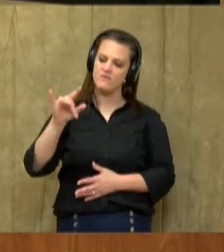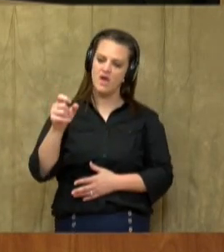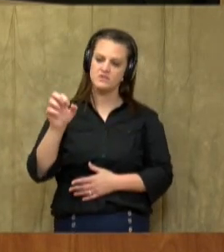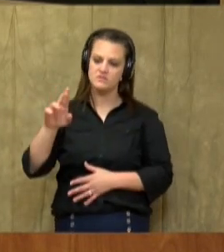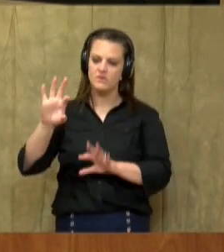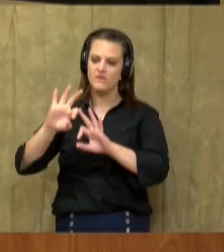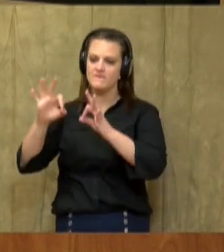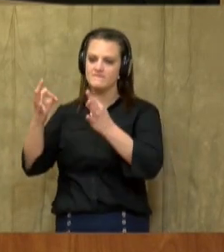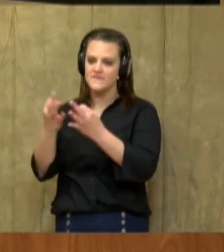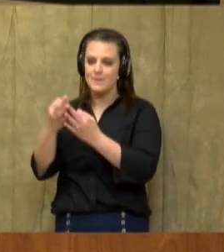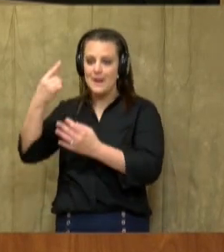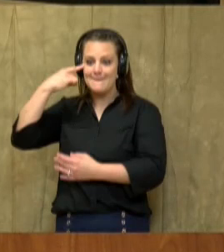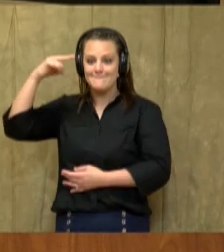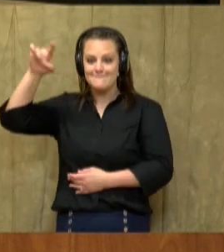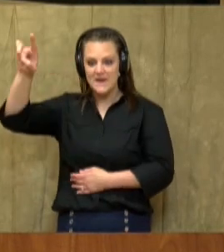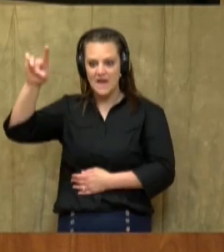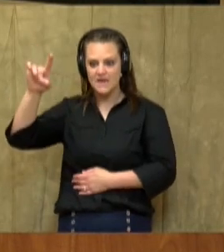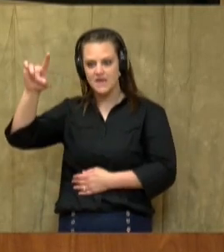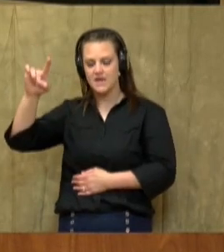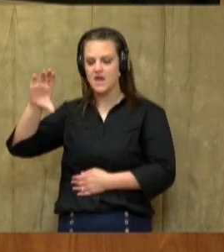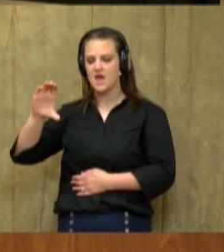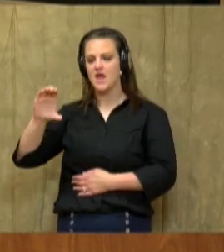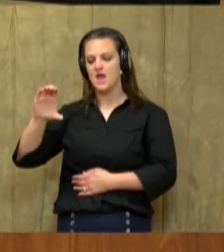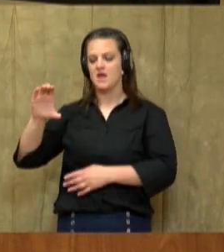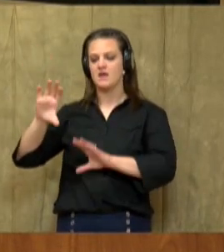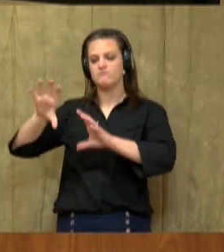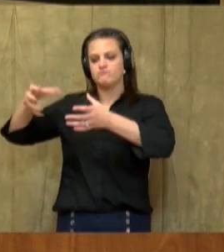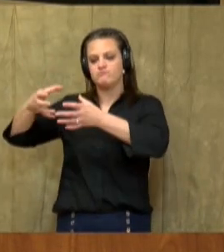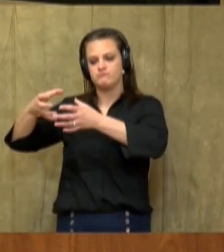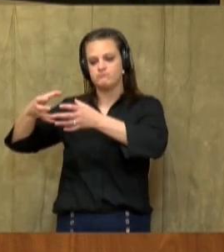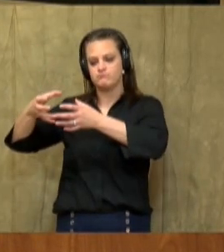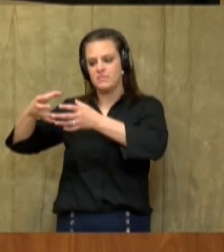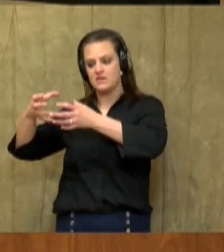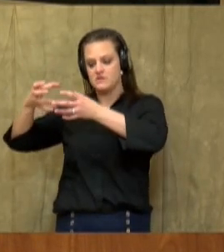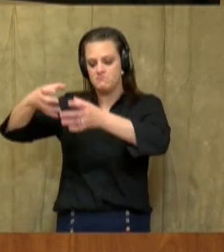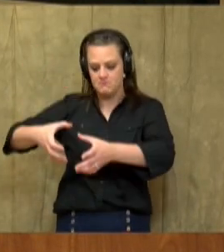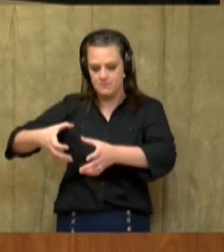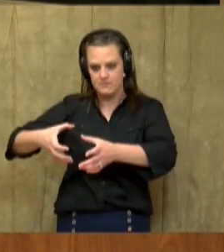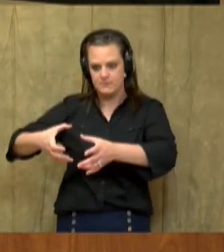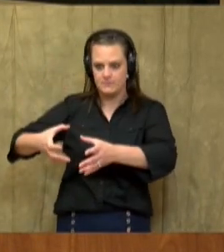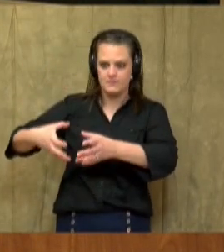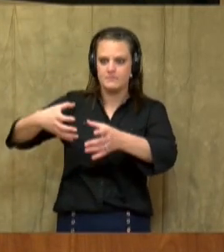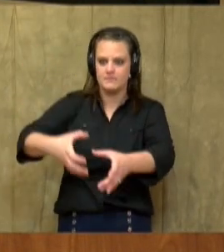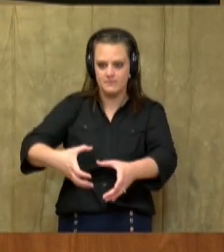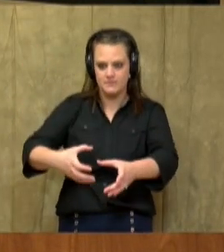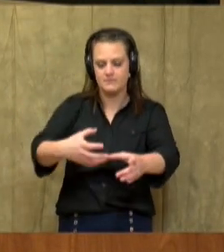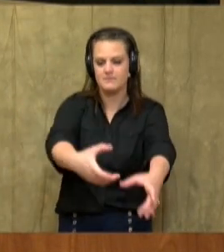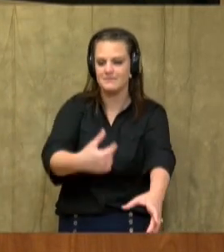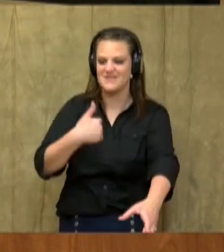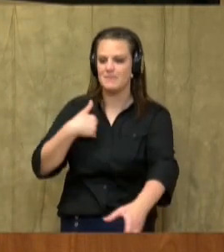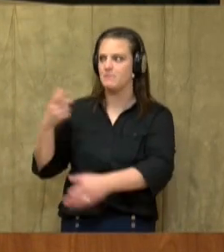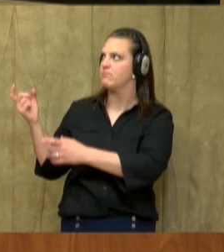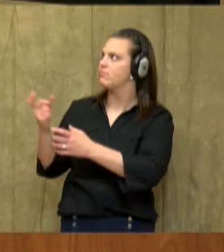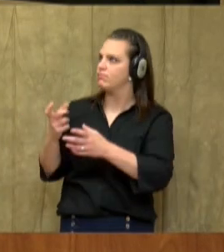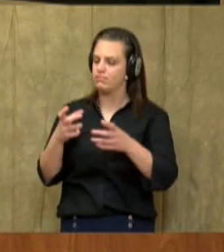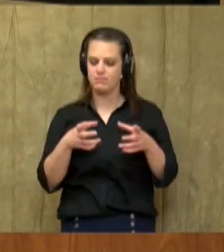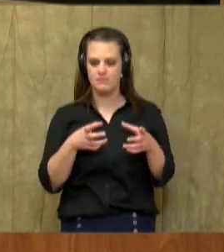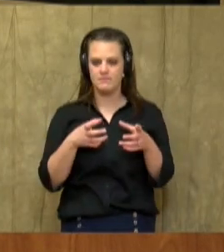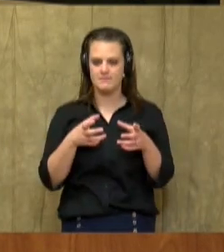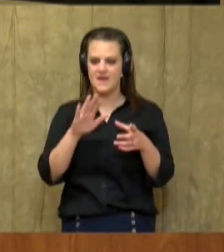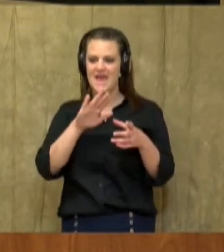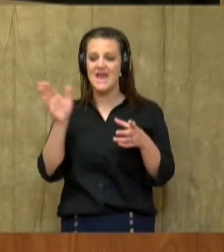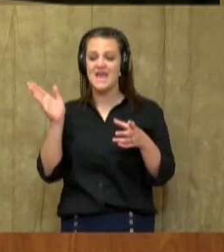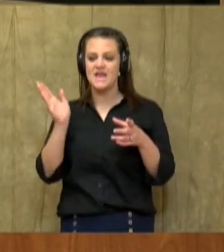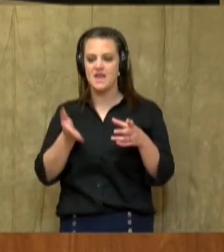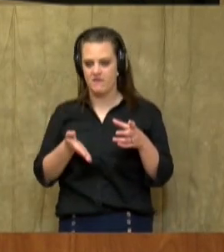collection. She passed down the tradition to my dad, who then passed it down to me. Never have